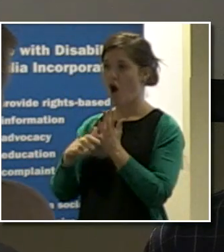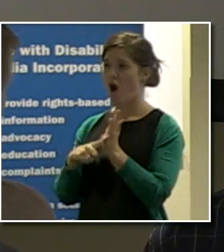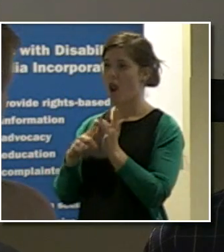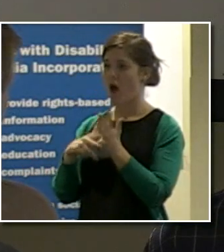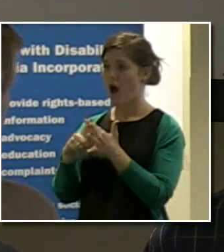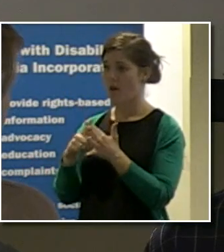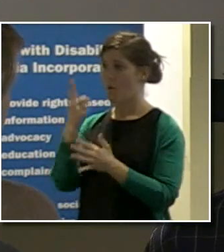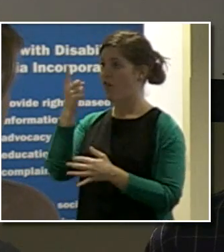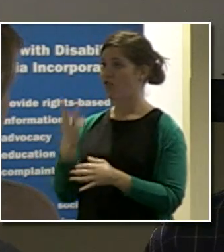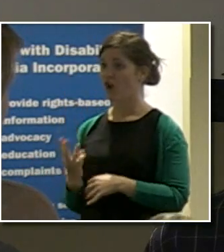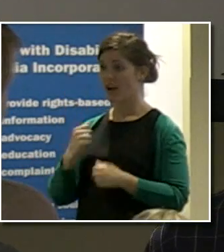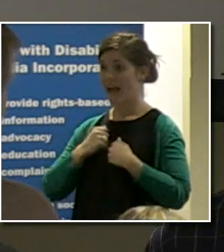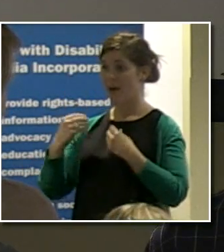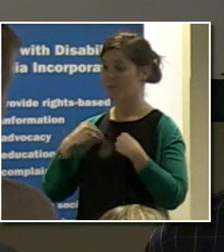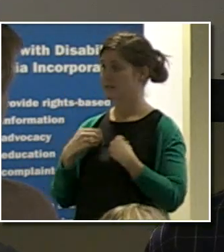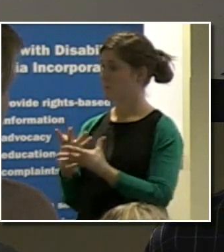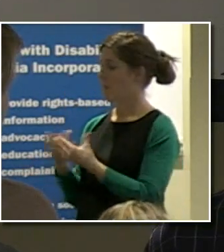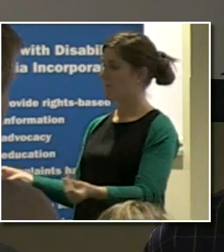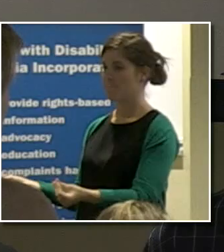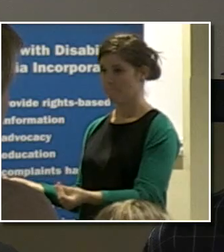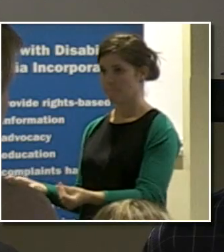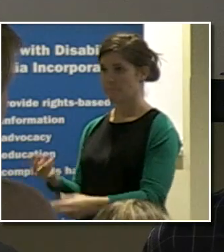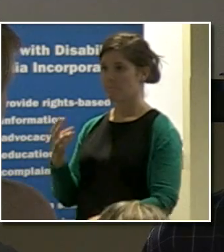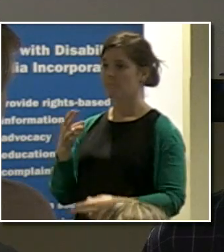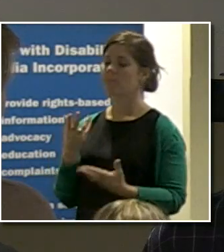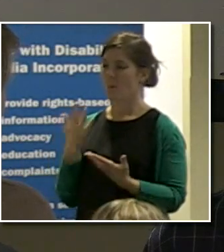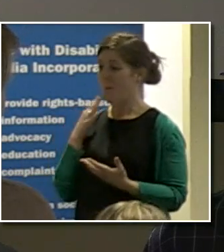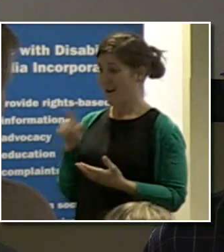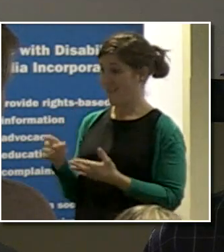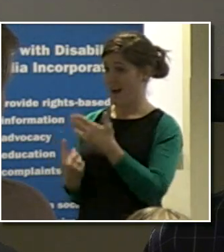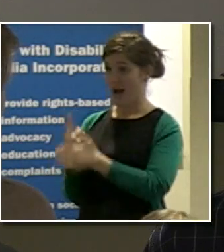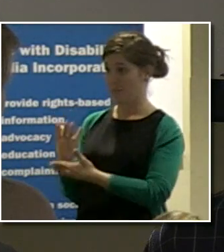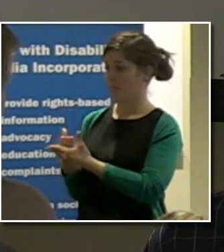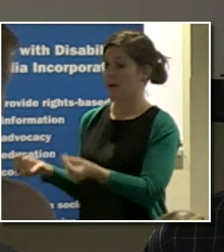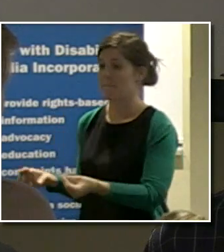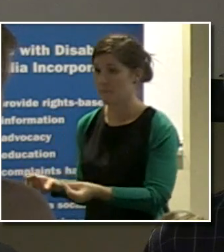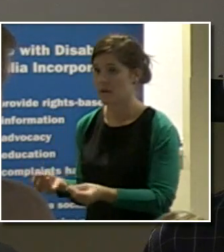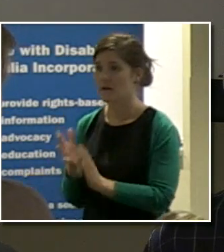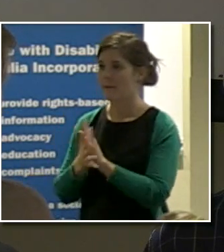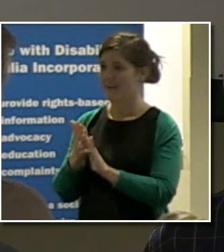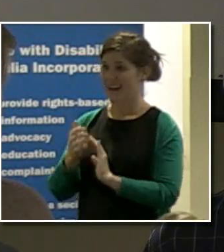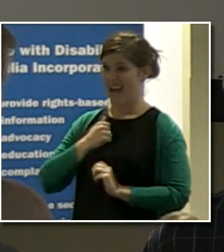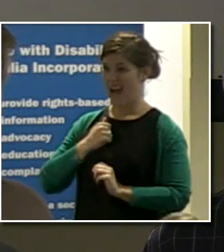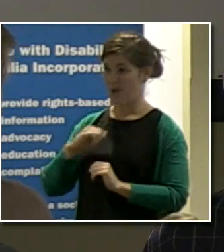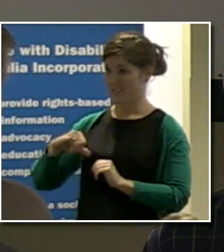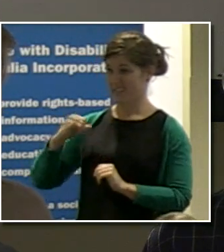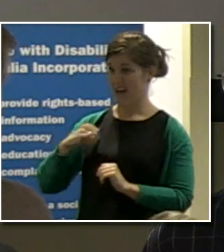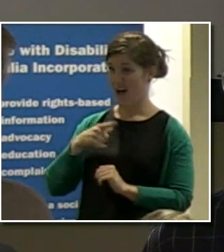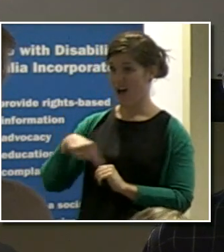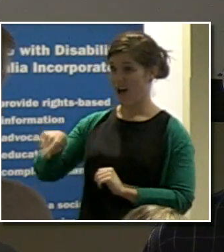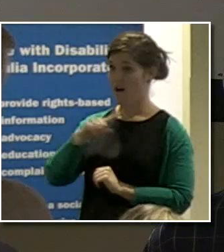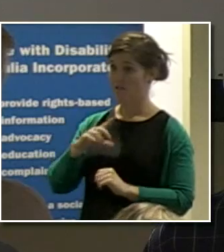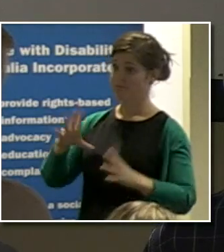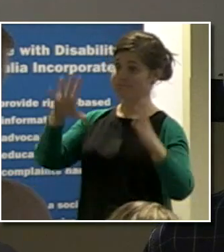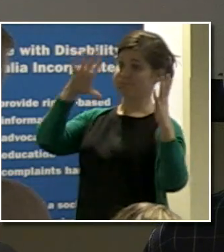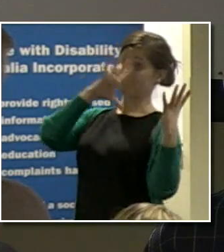lost a third of our business in one go. And since then, our staff have been carrying a large amount of